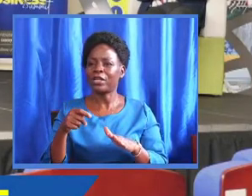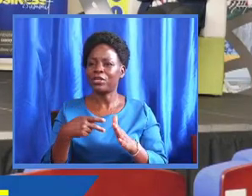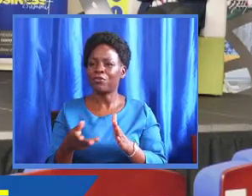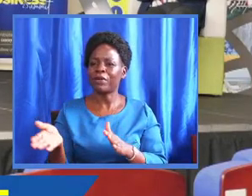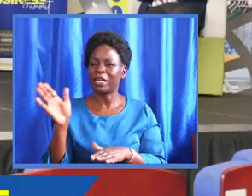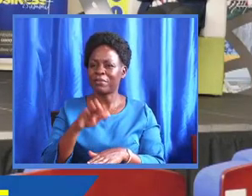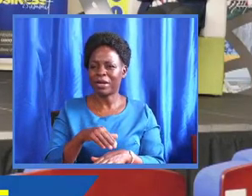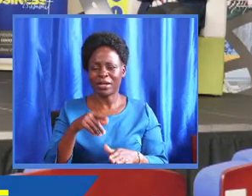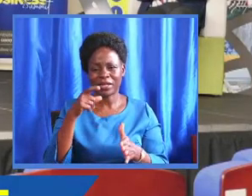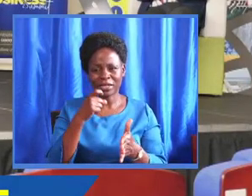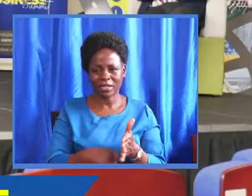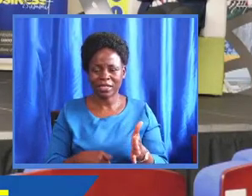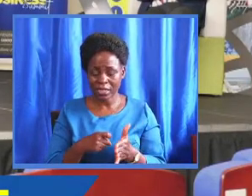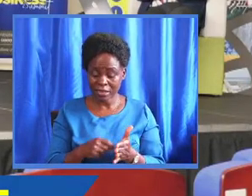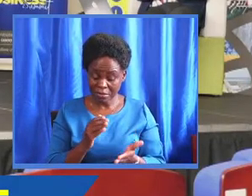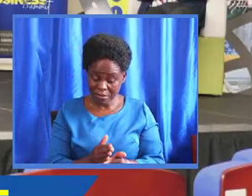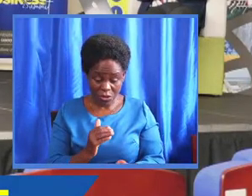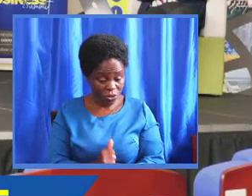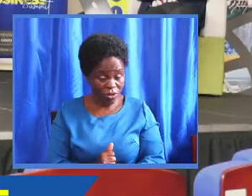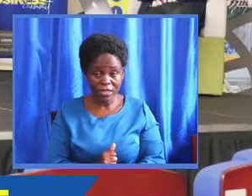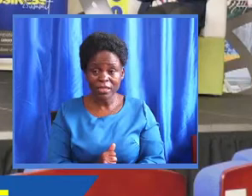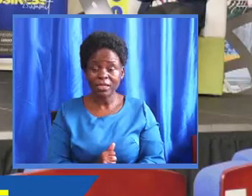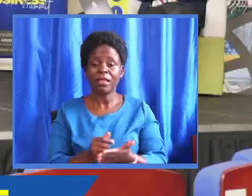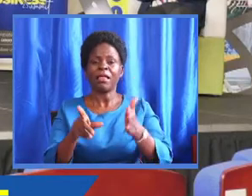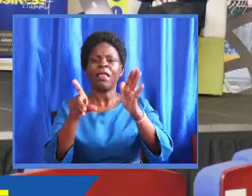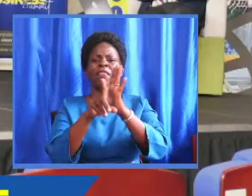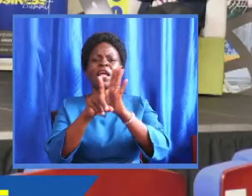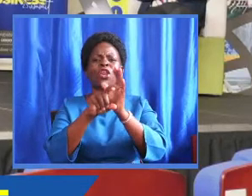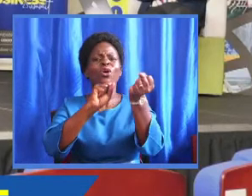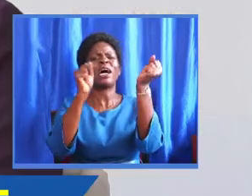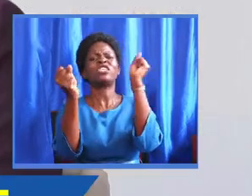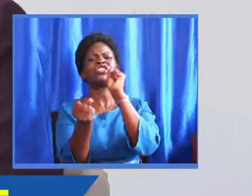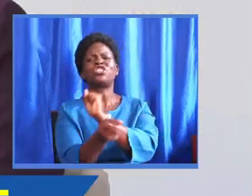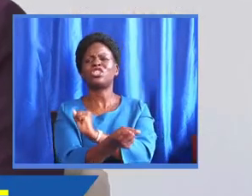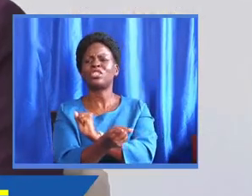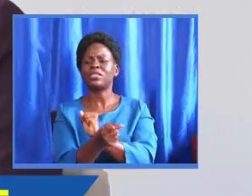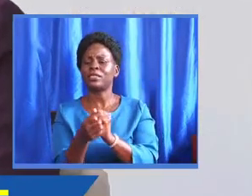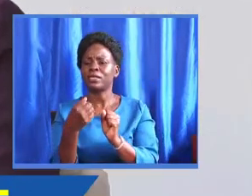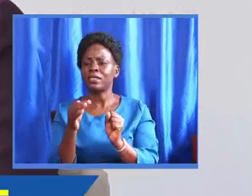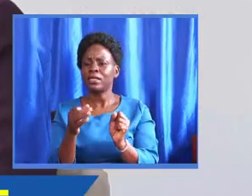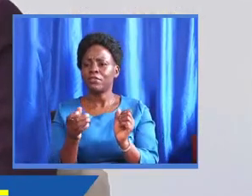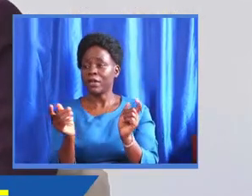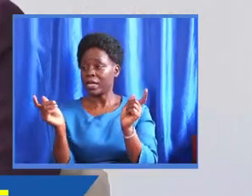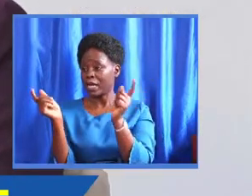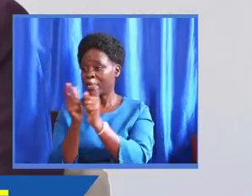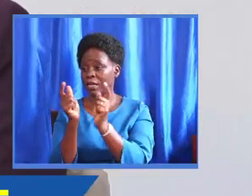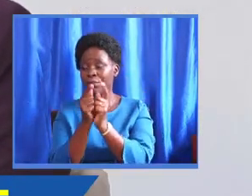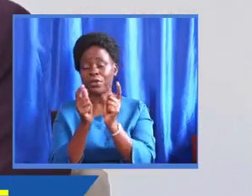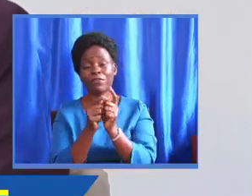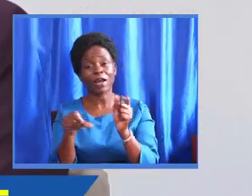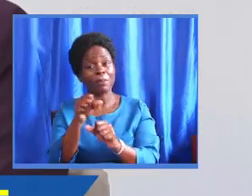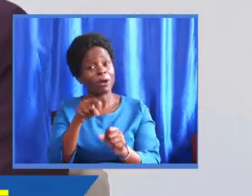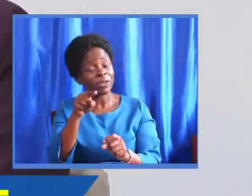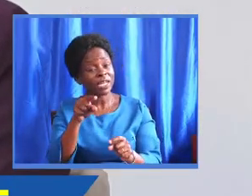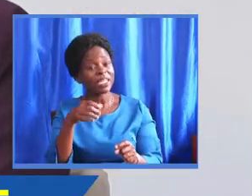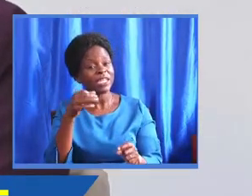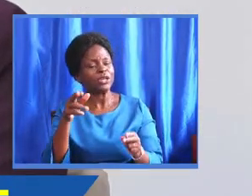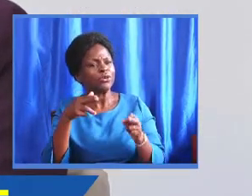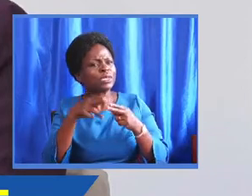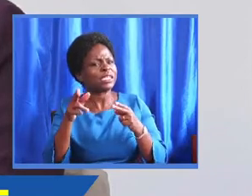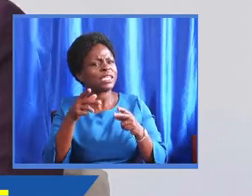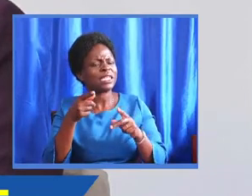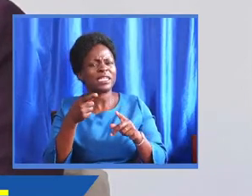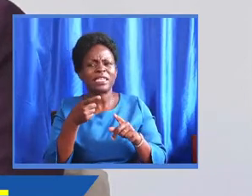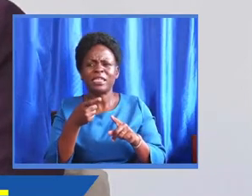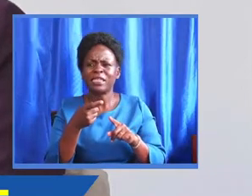tax. Because the law has changed in that, if I can just give a brief of that, we started from,